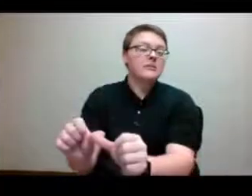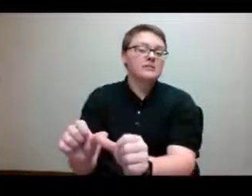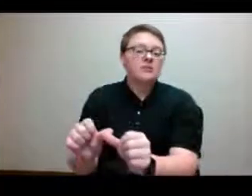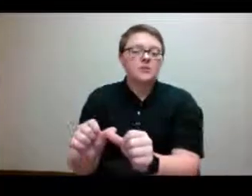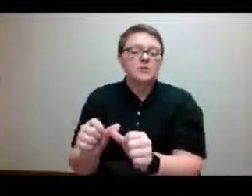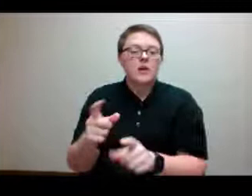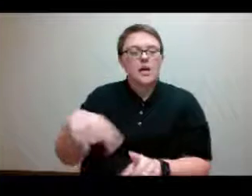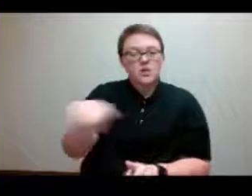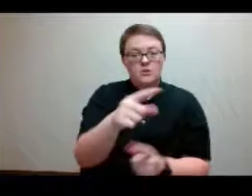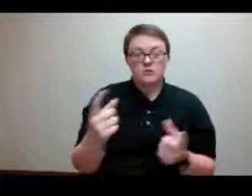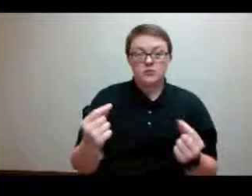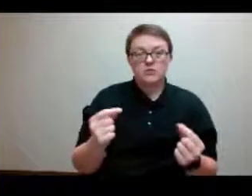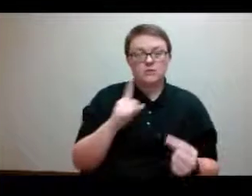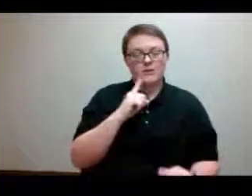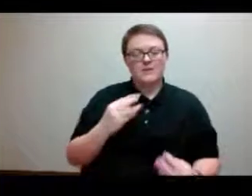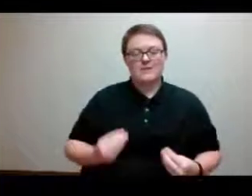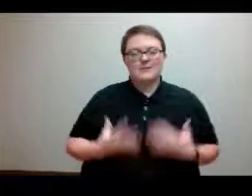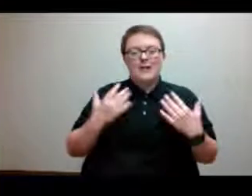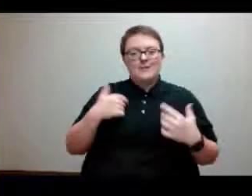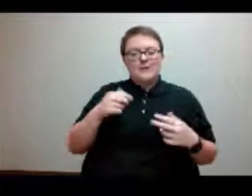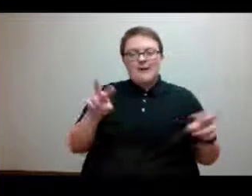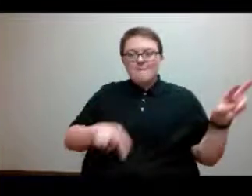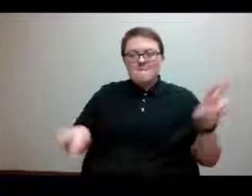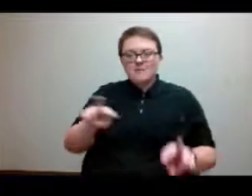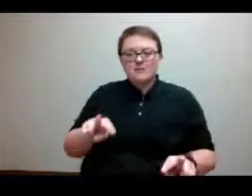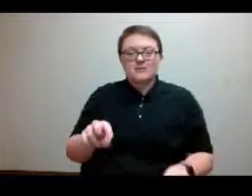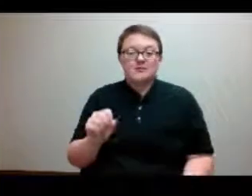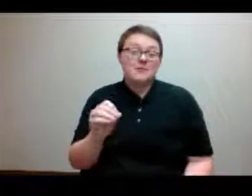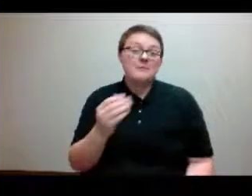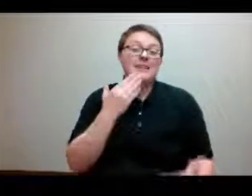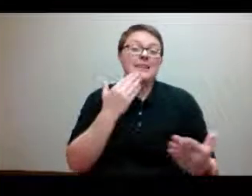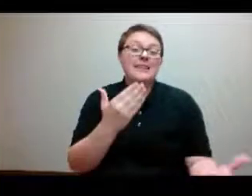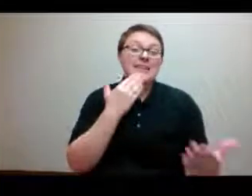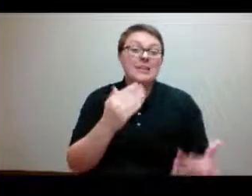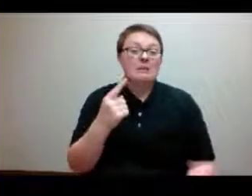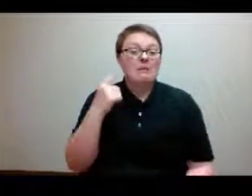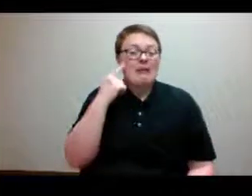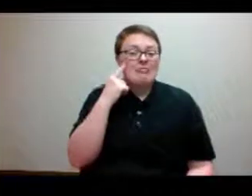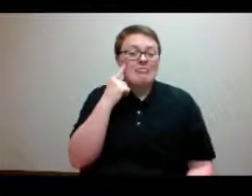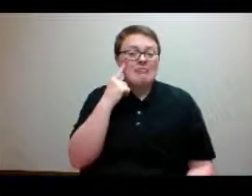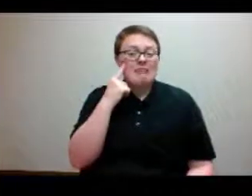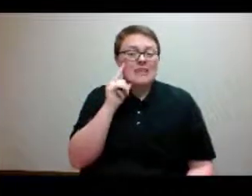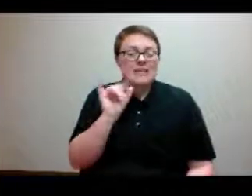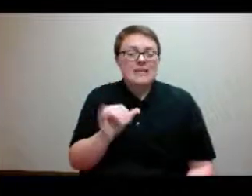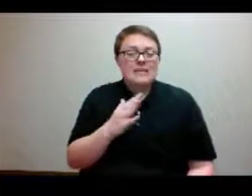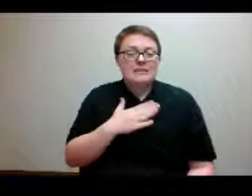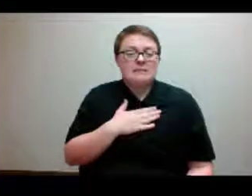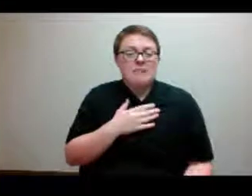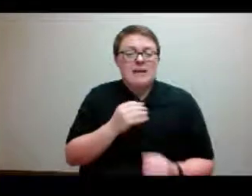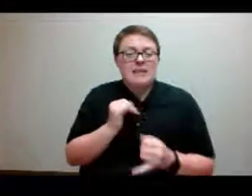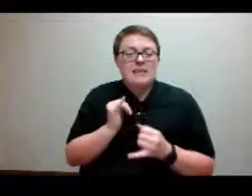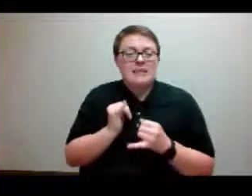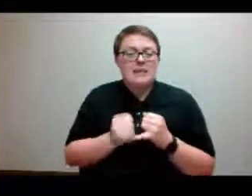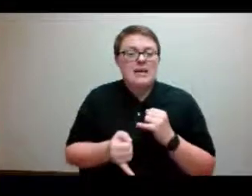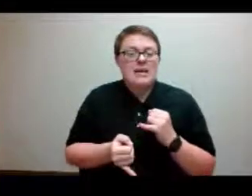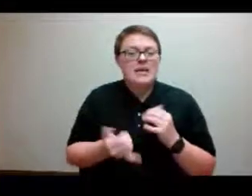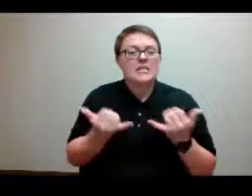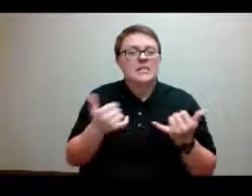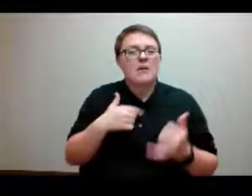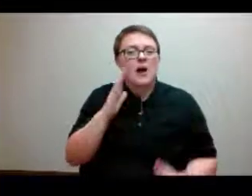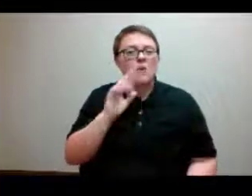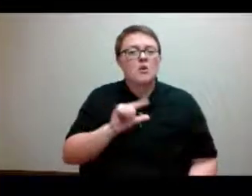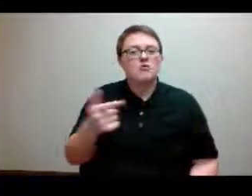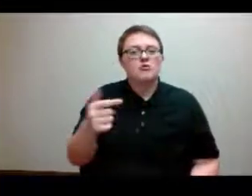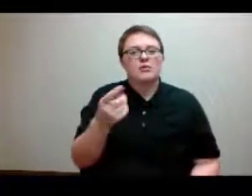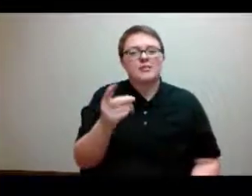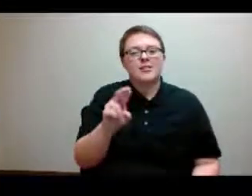do really inspires me. So thanks a bunch. I think that might be my last. With that, I may be turning it over to